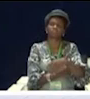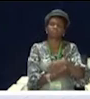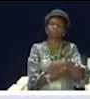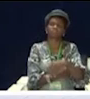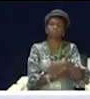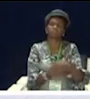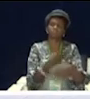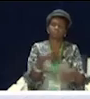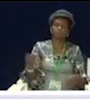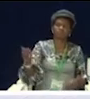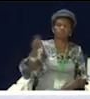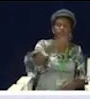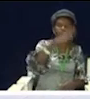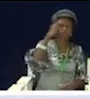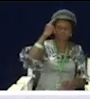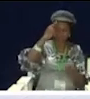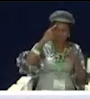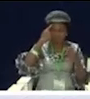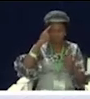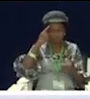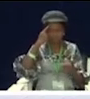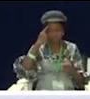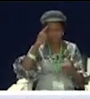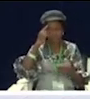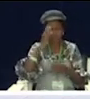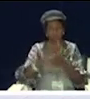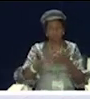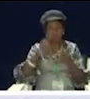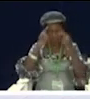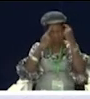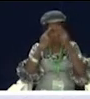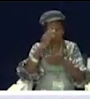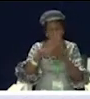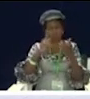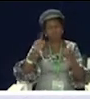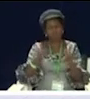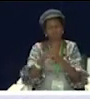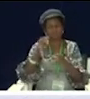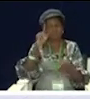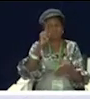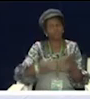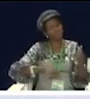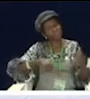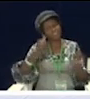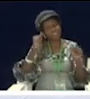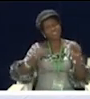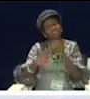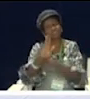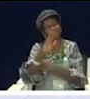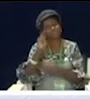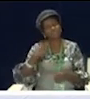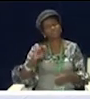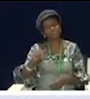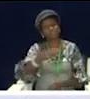and you will wonder, someone like him, what else can he need?